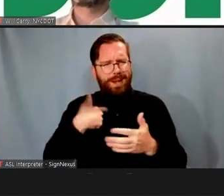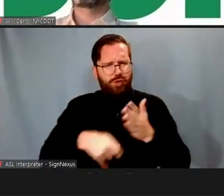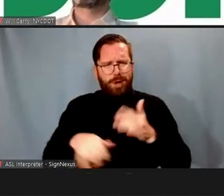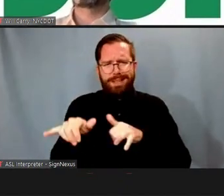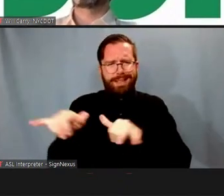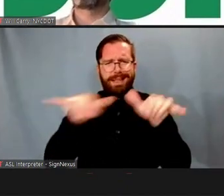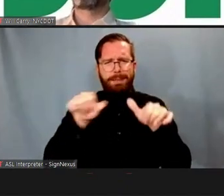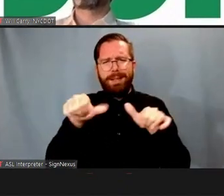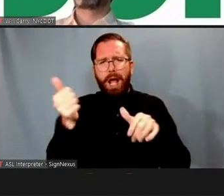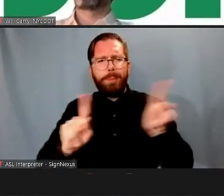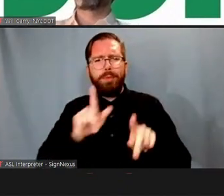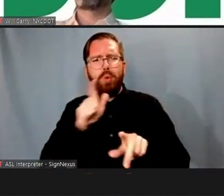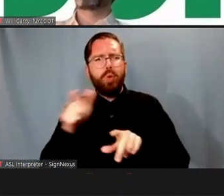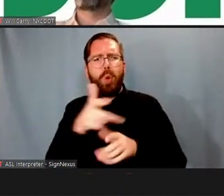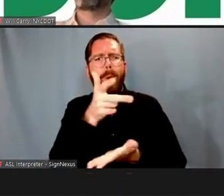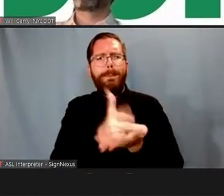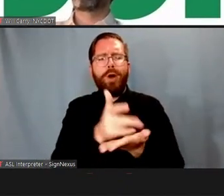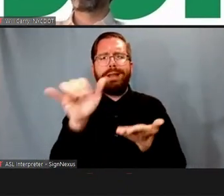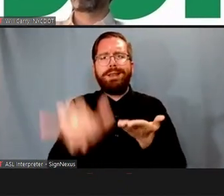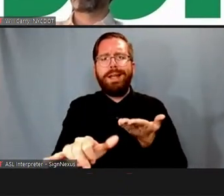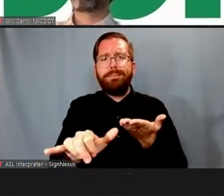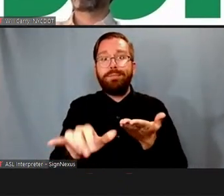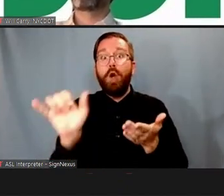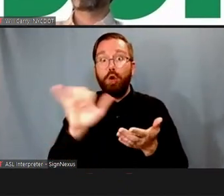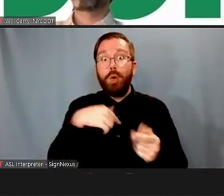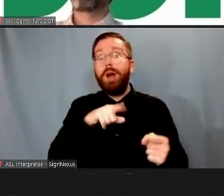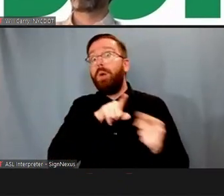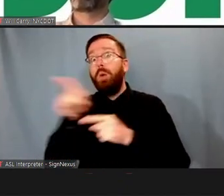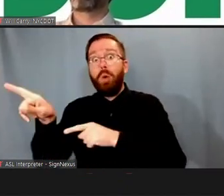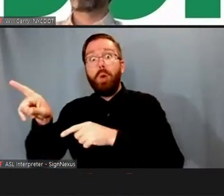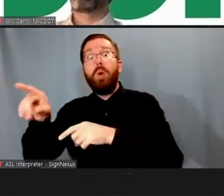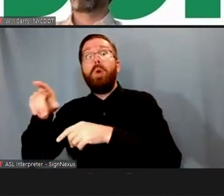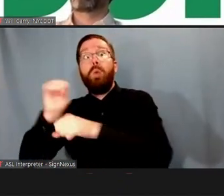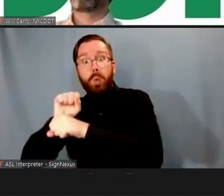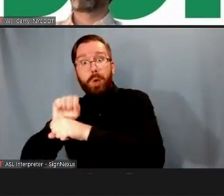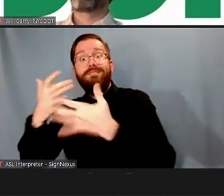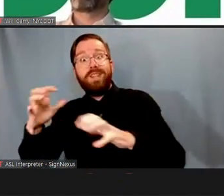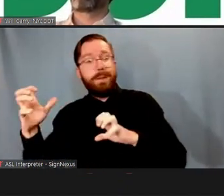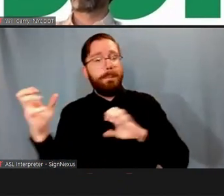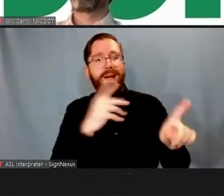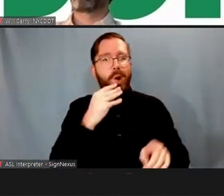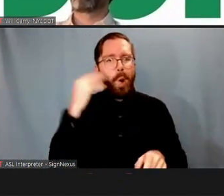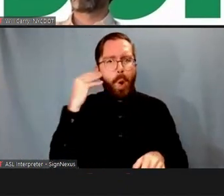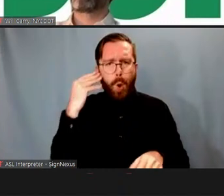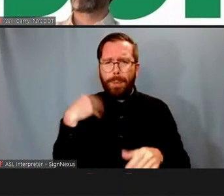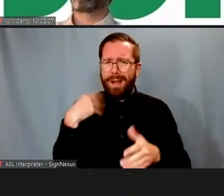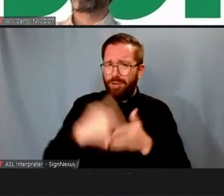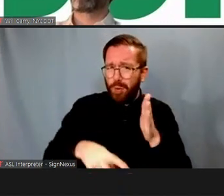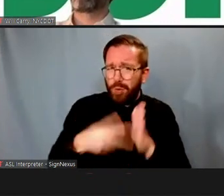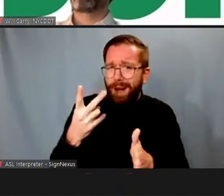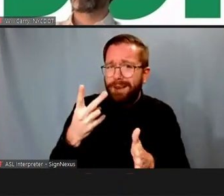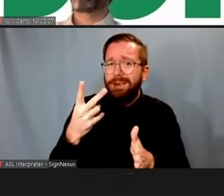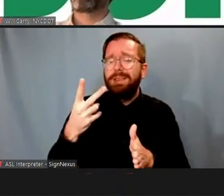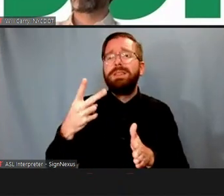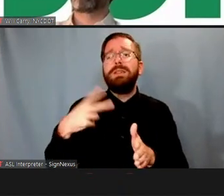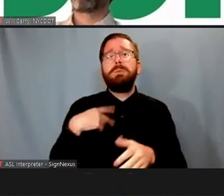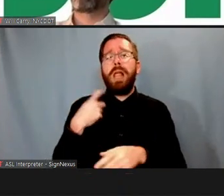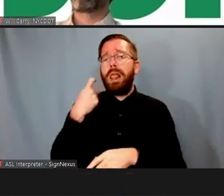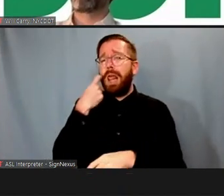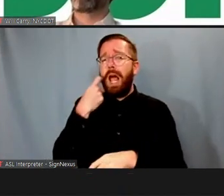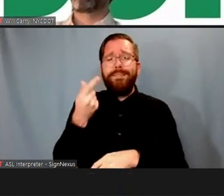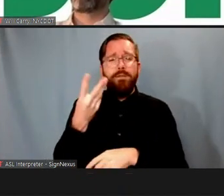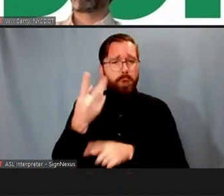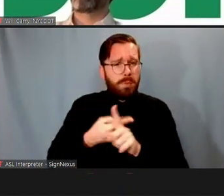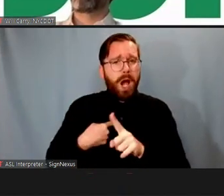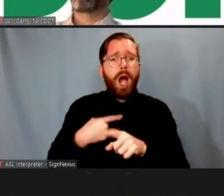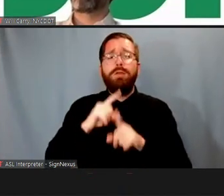day so i will be told twice i had four medical procedures in the past few months i had to be at the hospital at 5 30 a.m in the cbd